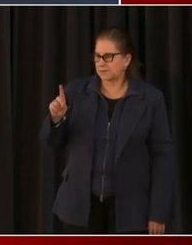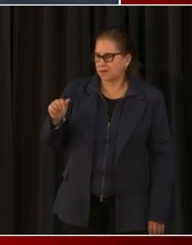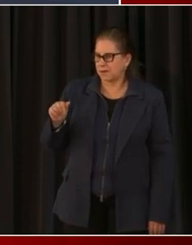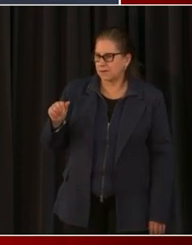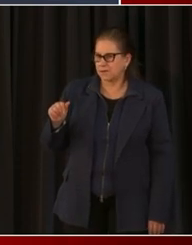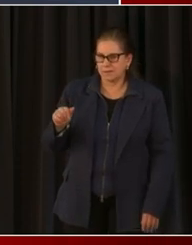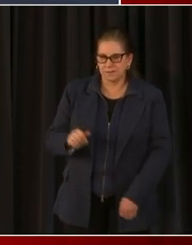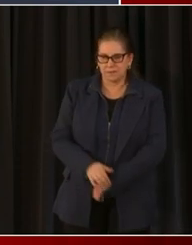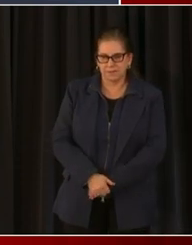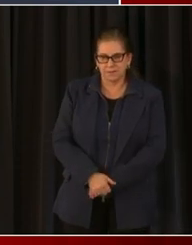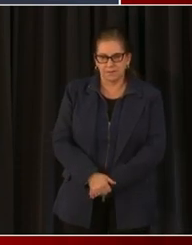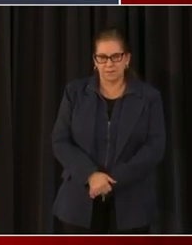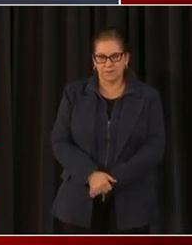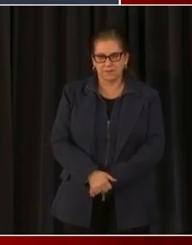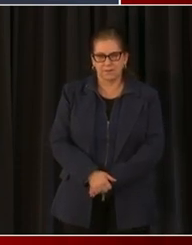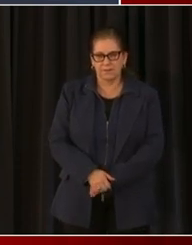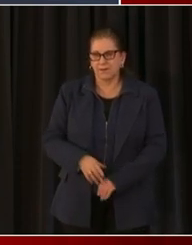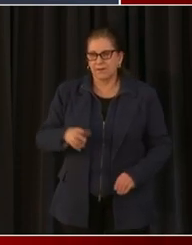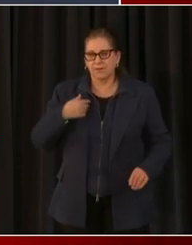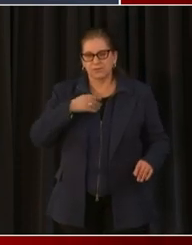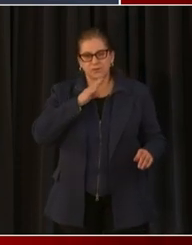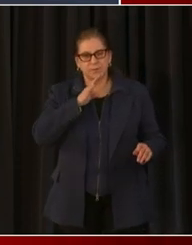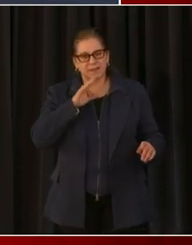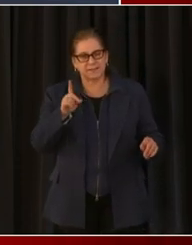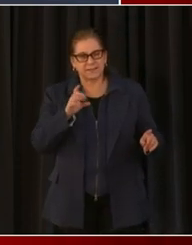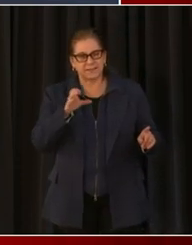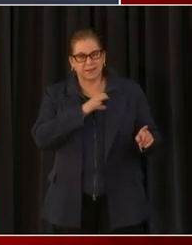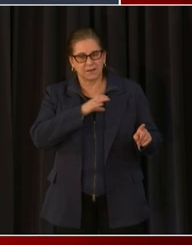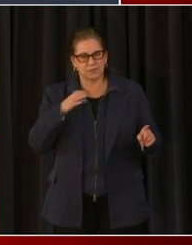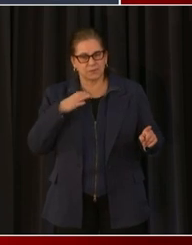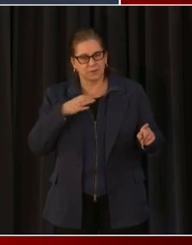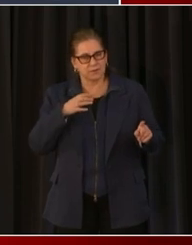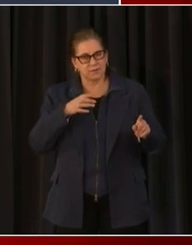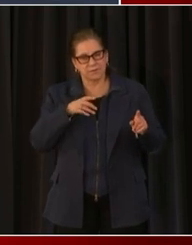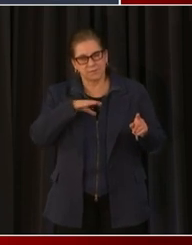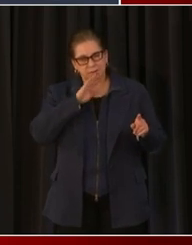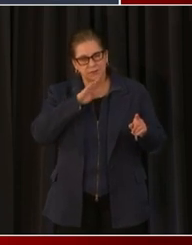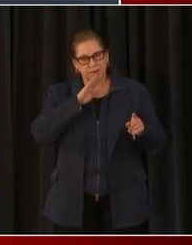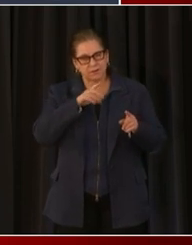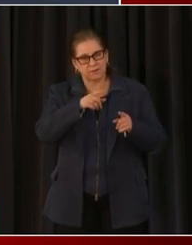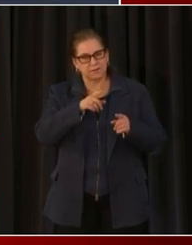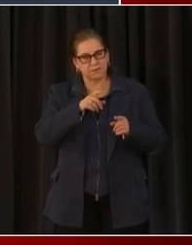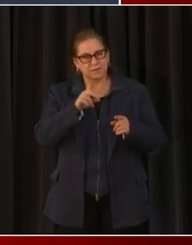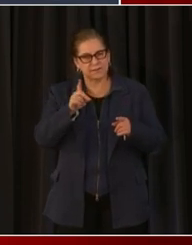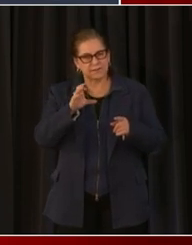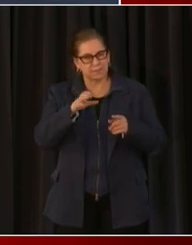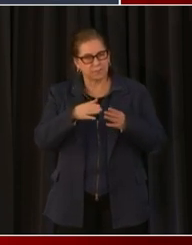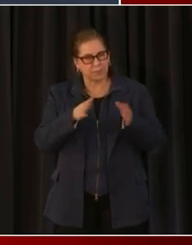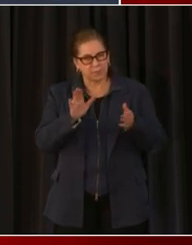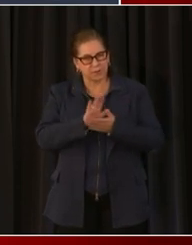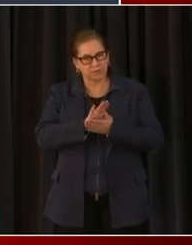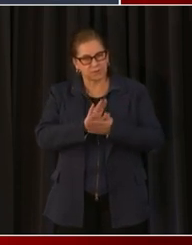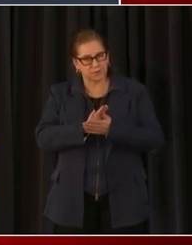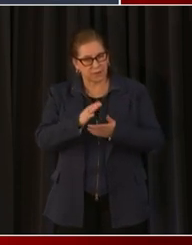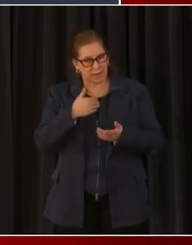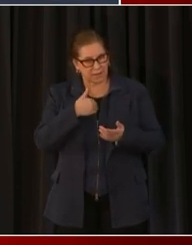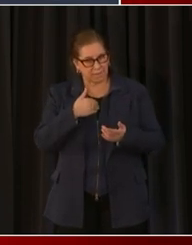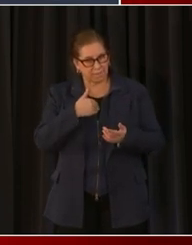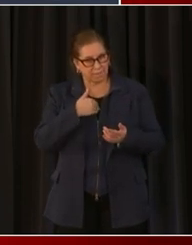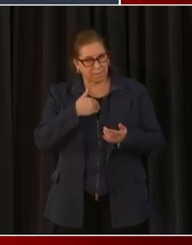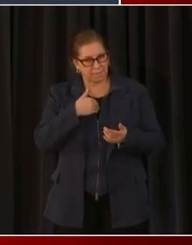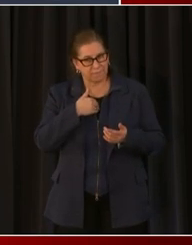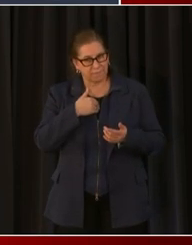that DCPS did not have a learning, they felt that DCPS did not have a learning loss plan last week. Does what you just